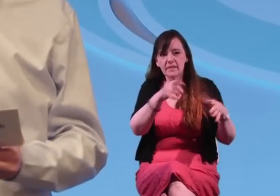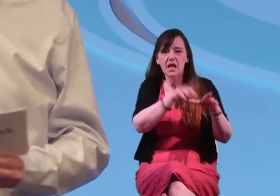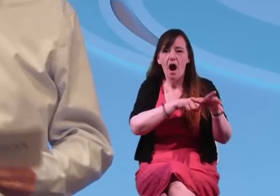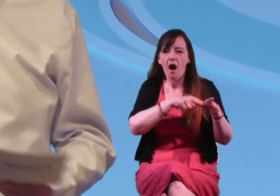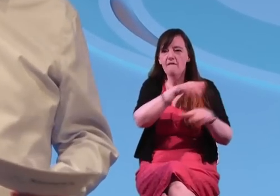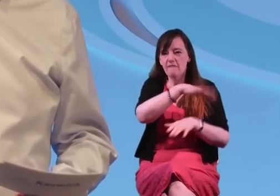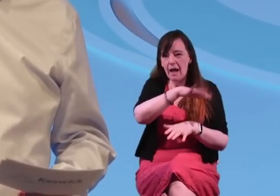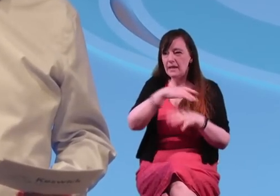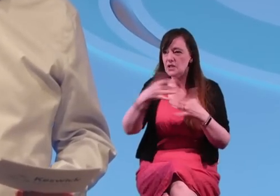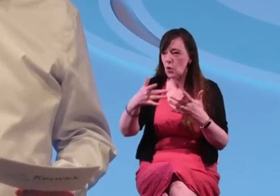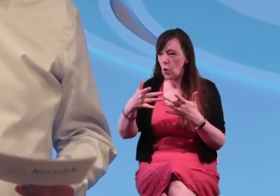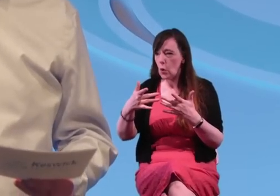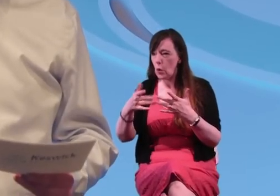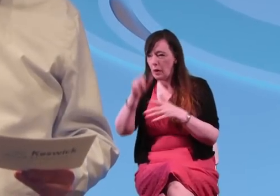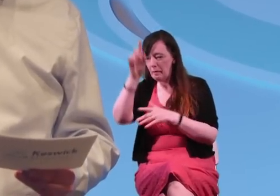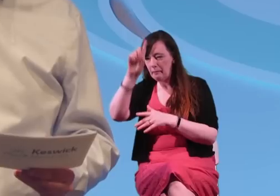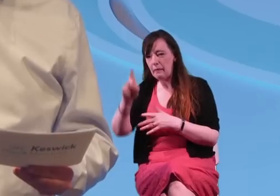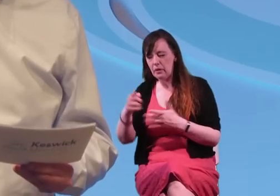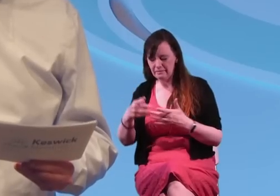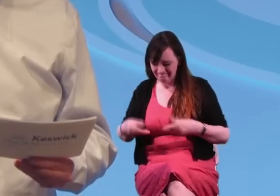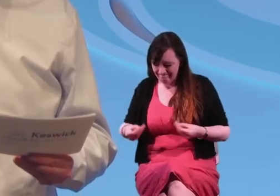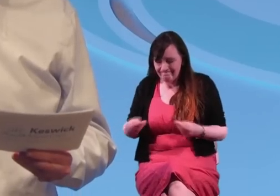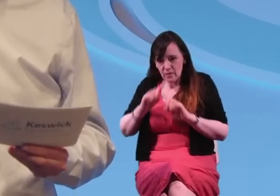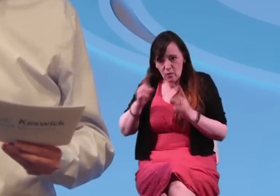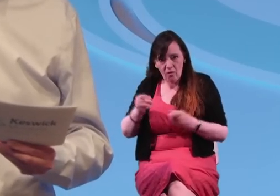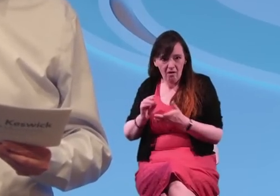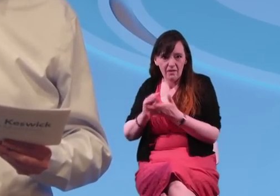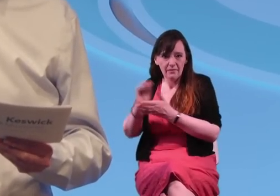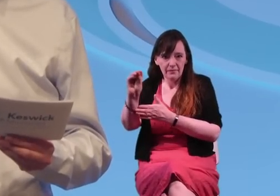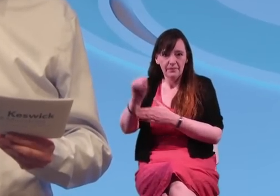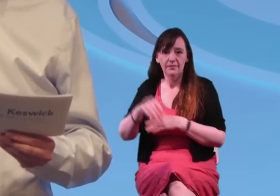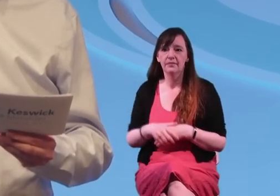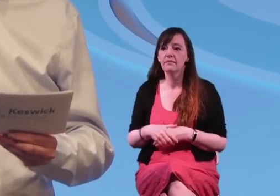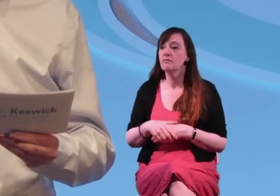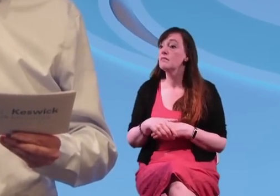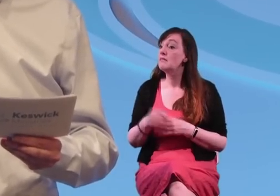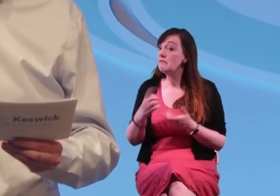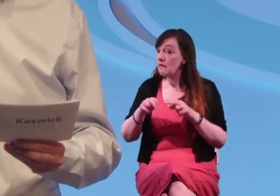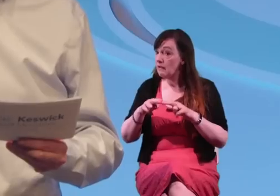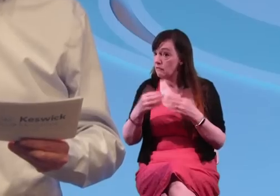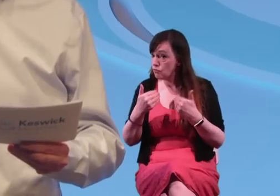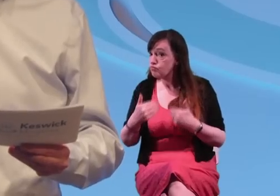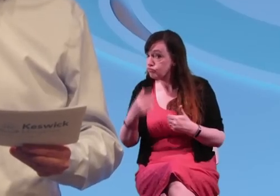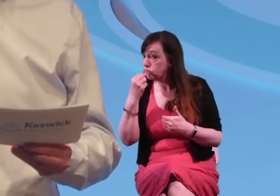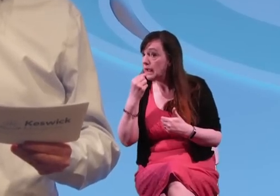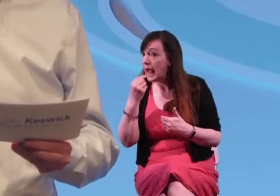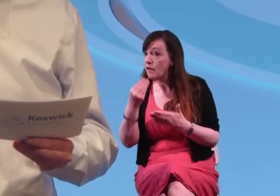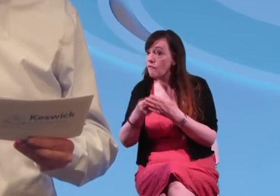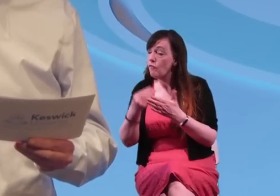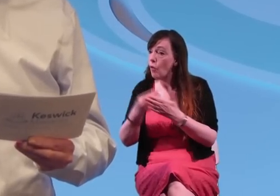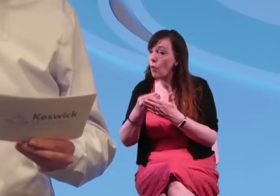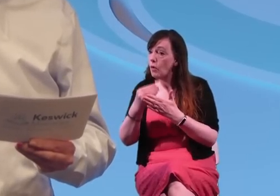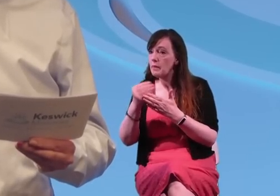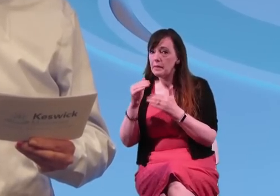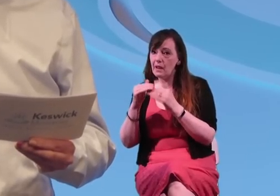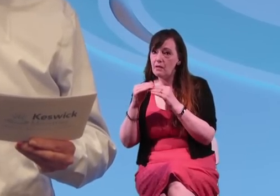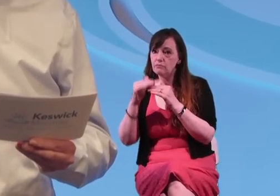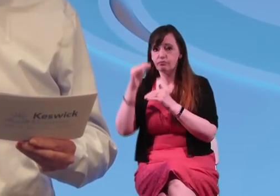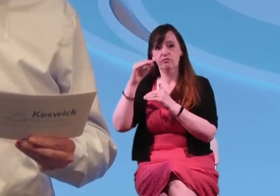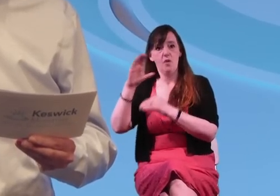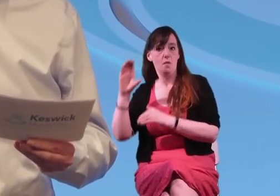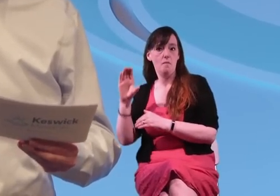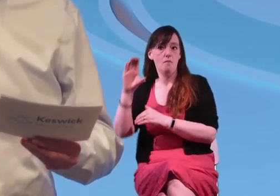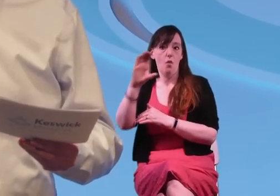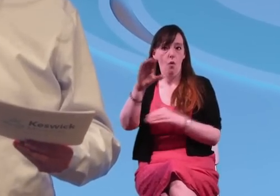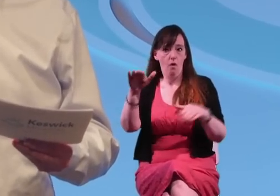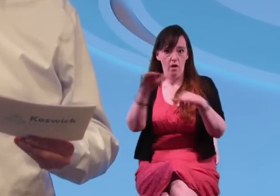And those who can afford, give a little bit more. So I'd ask you prayerfully to consider what you can contribute if you're